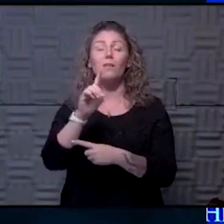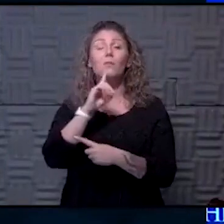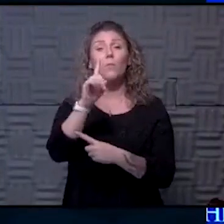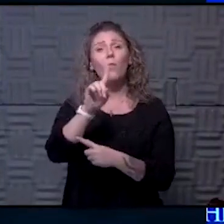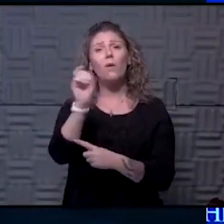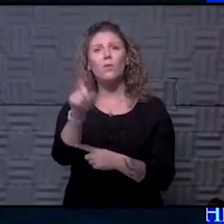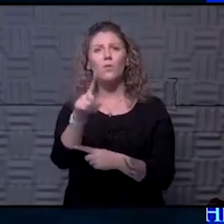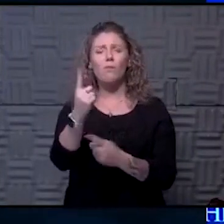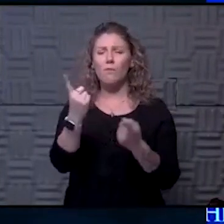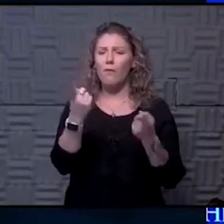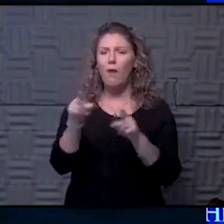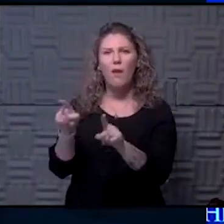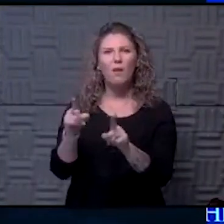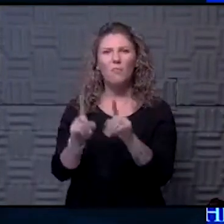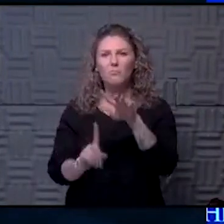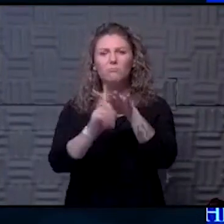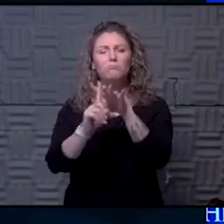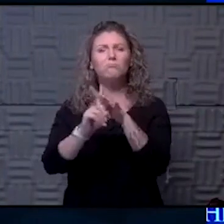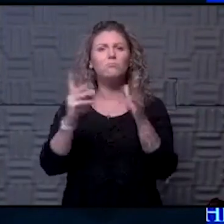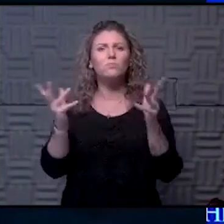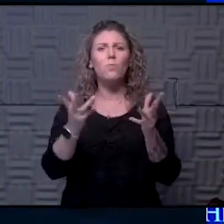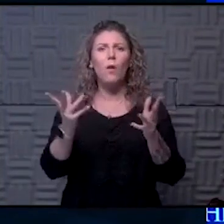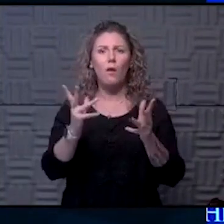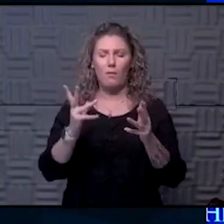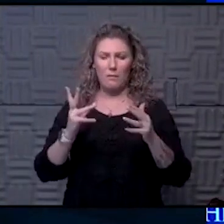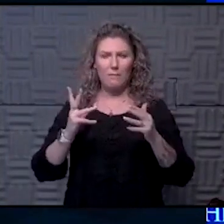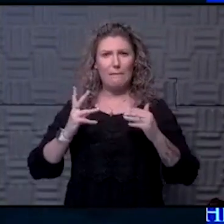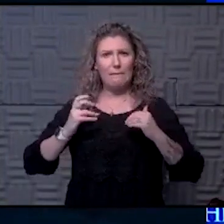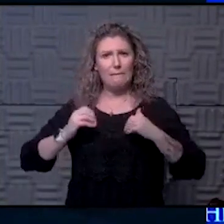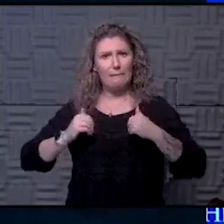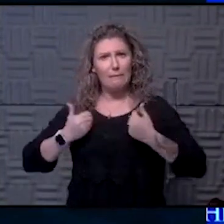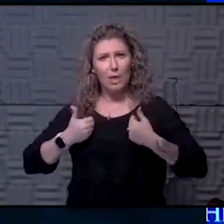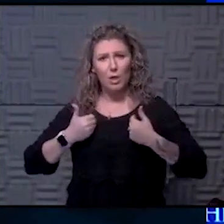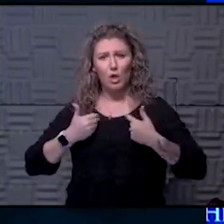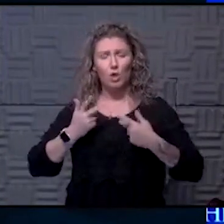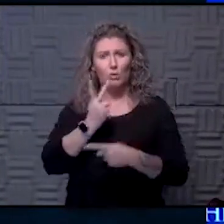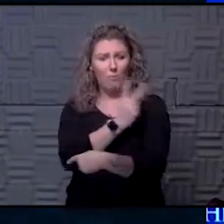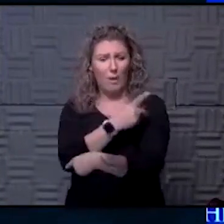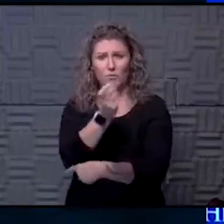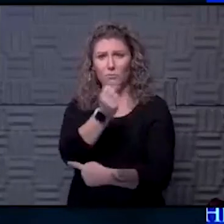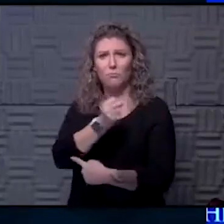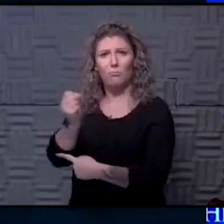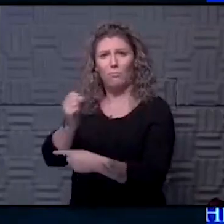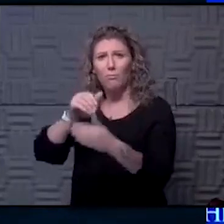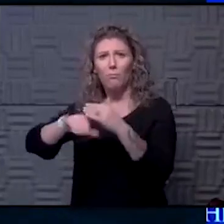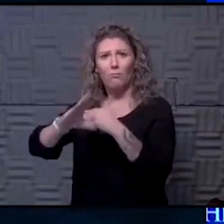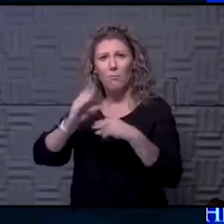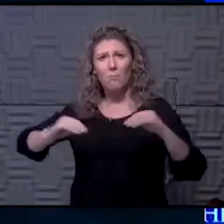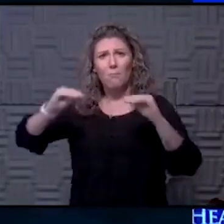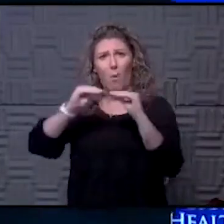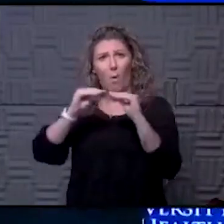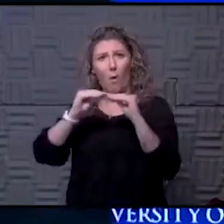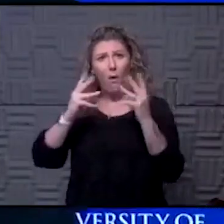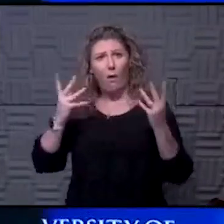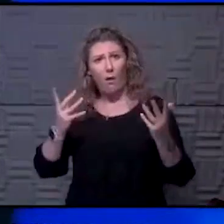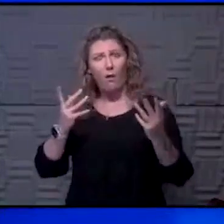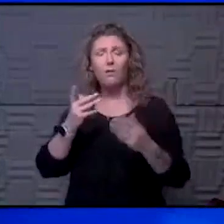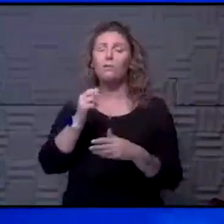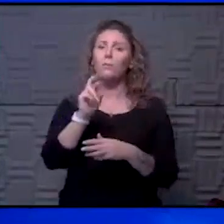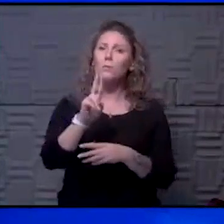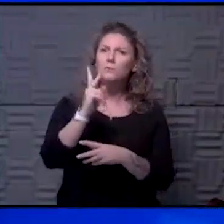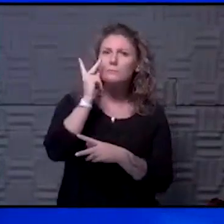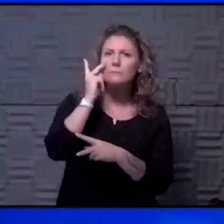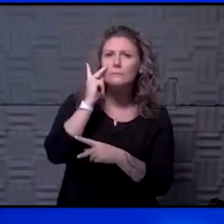we get very frequently is, are younger patients being admitted to the hospital more now? Or are we seeing